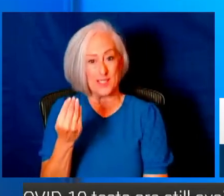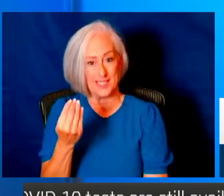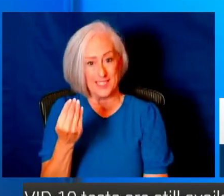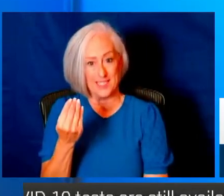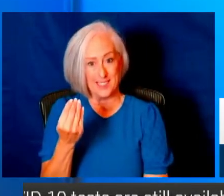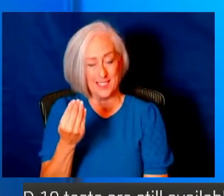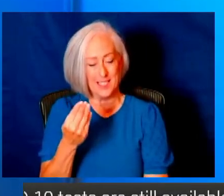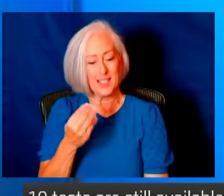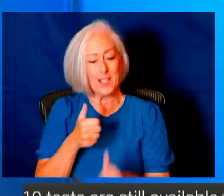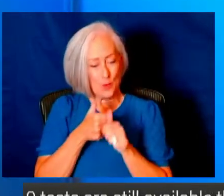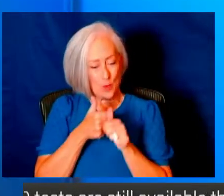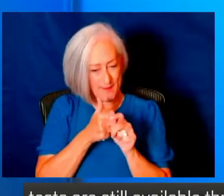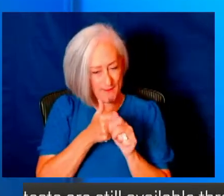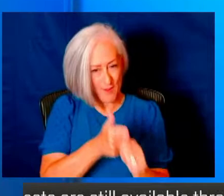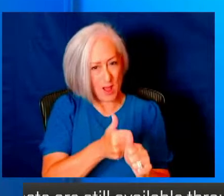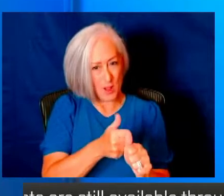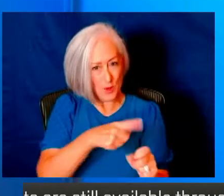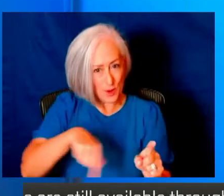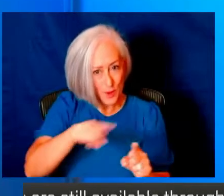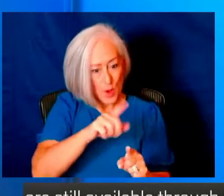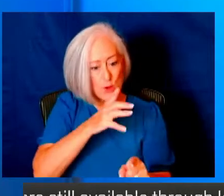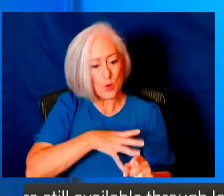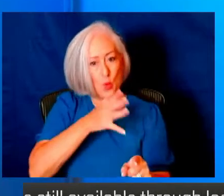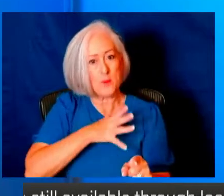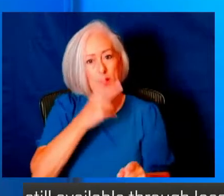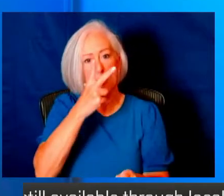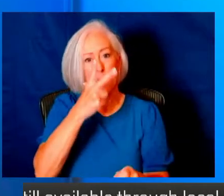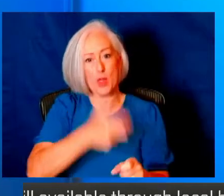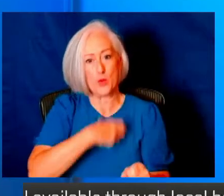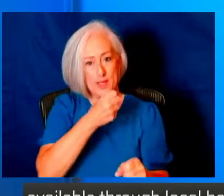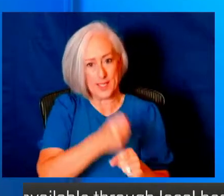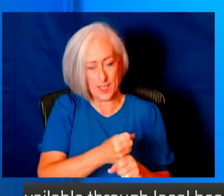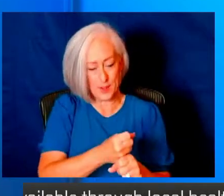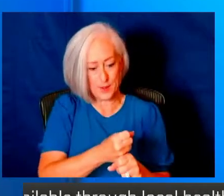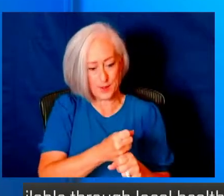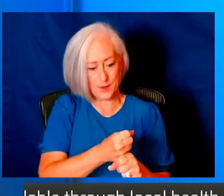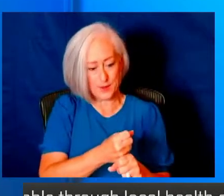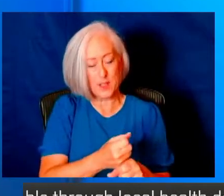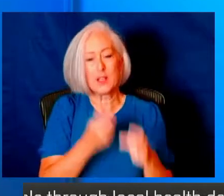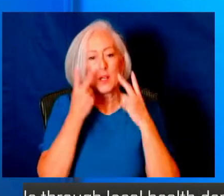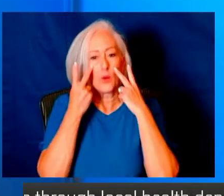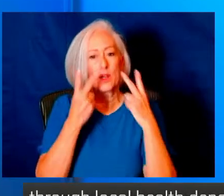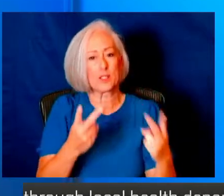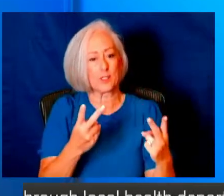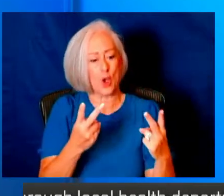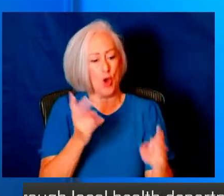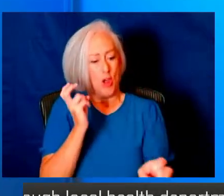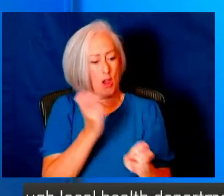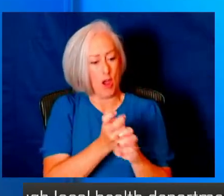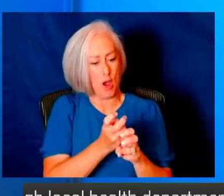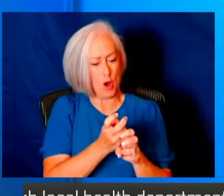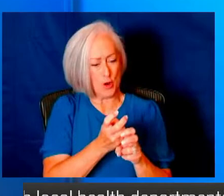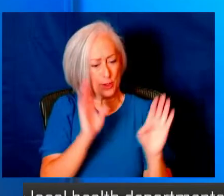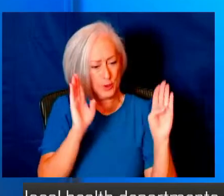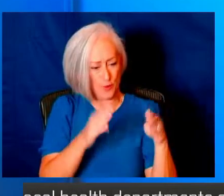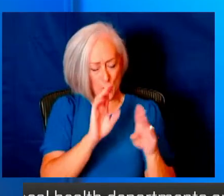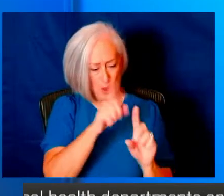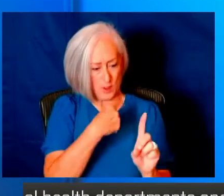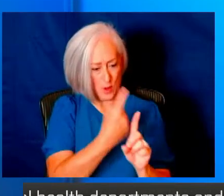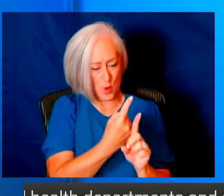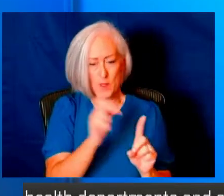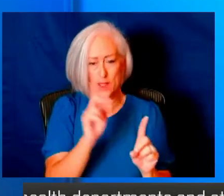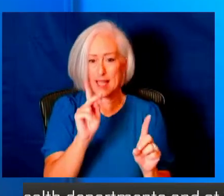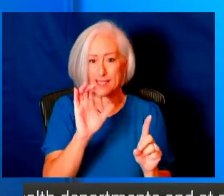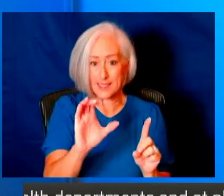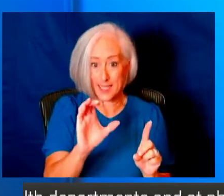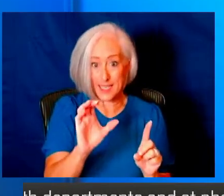years. And so we found that, it's kind of difficult to just focus on Kansas City when we have other opportunities to see what's